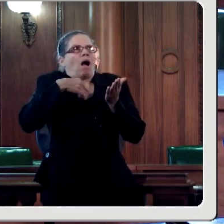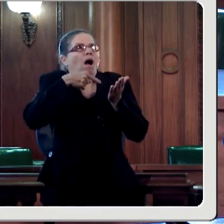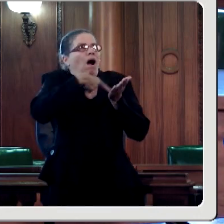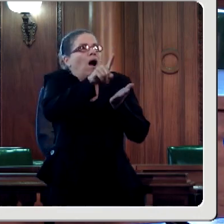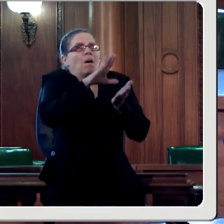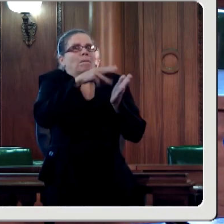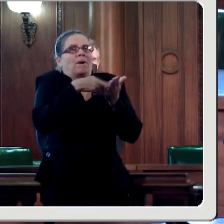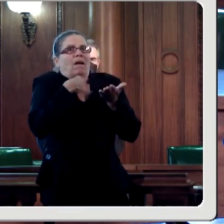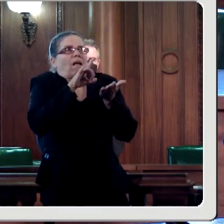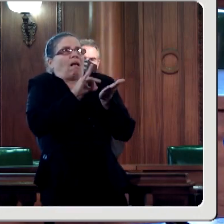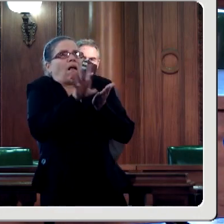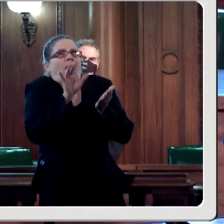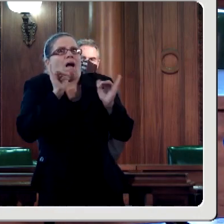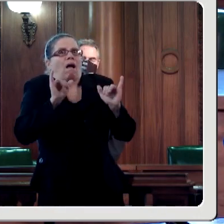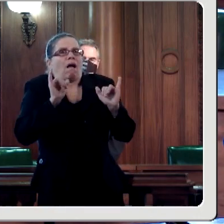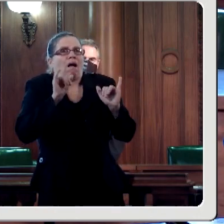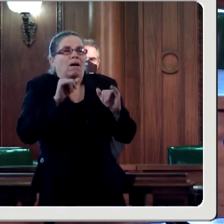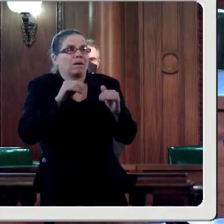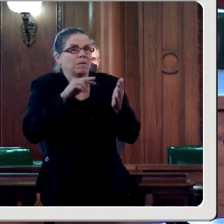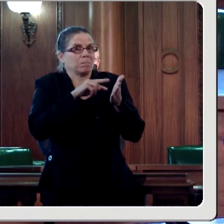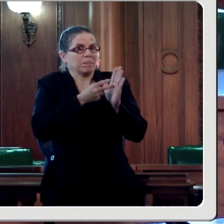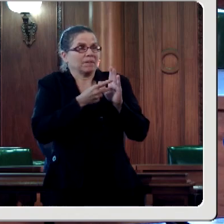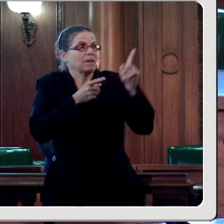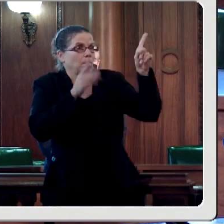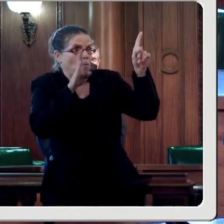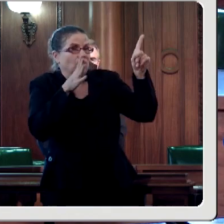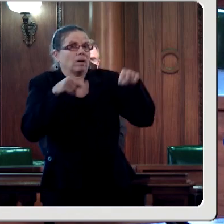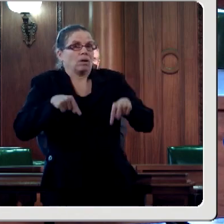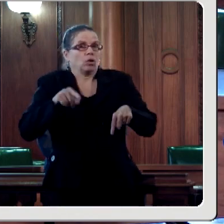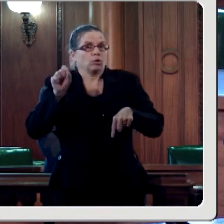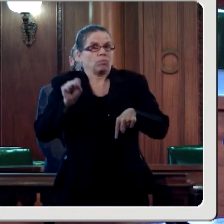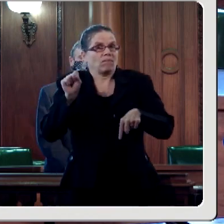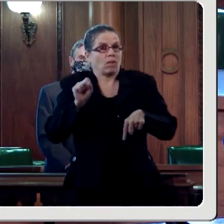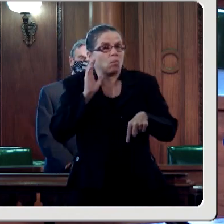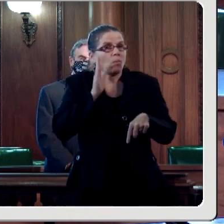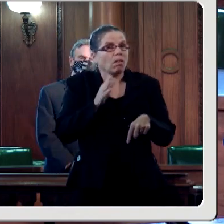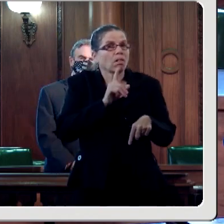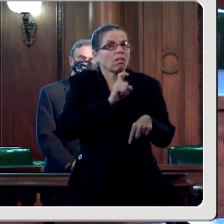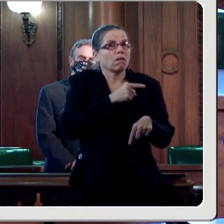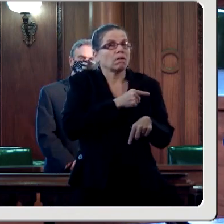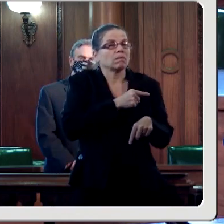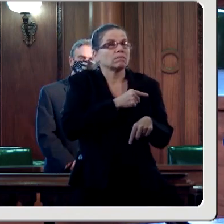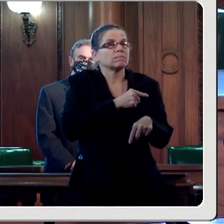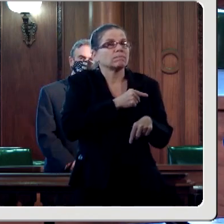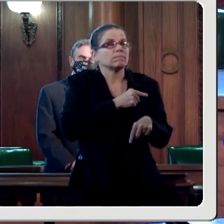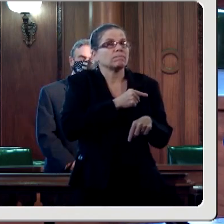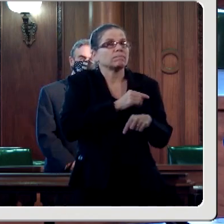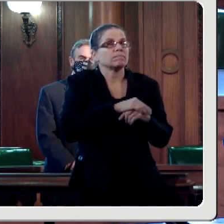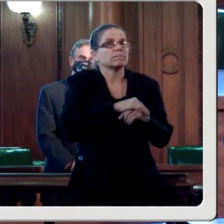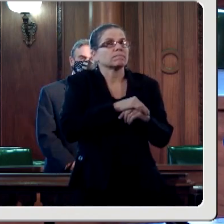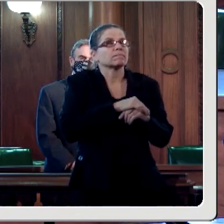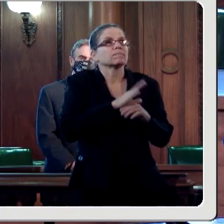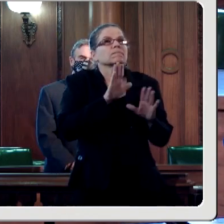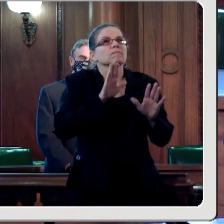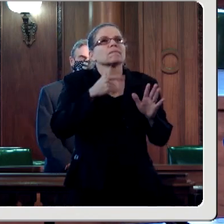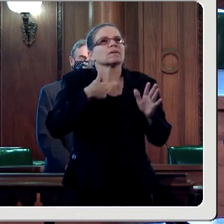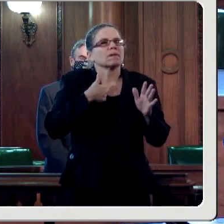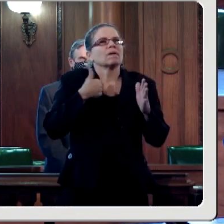the larger property managers about what their intentions are? We've talked to a number of property